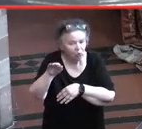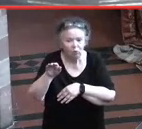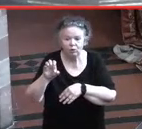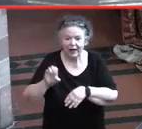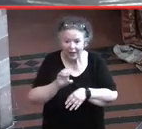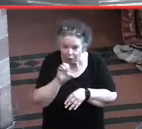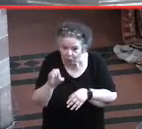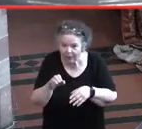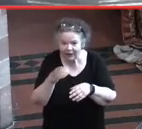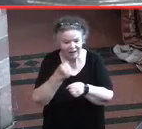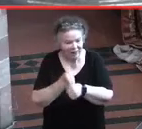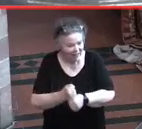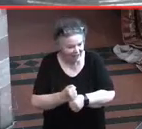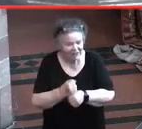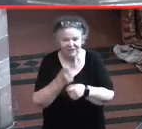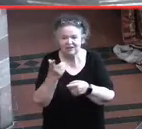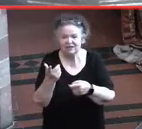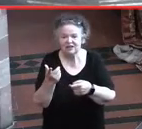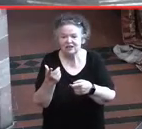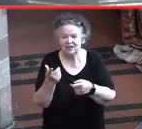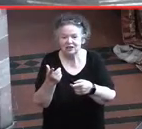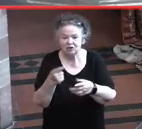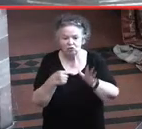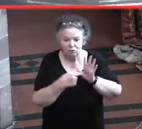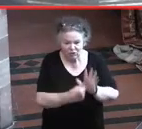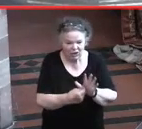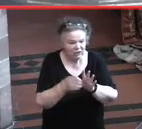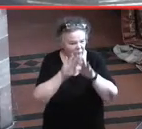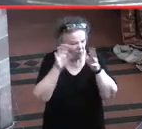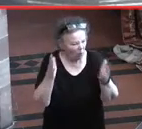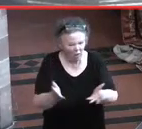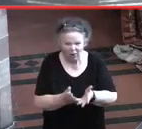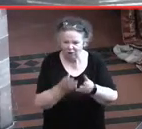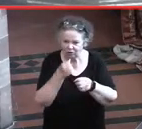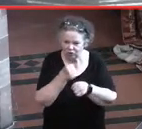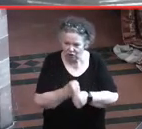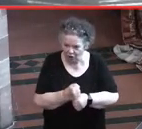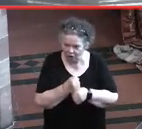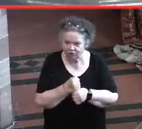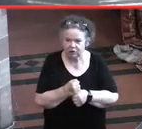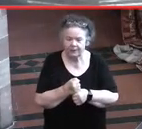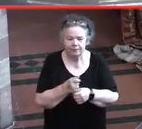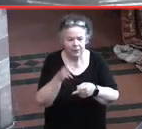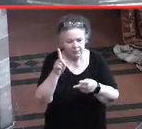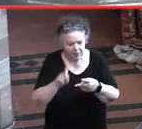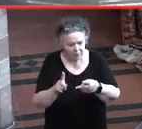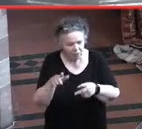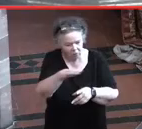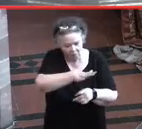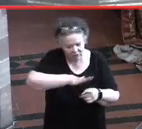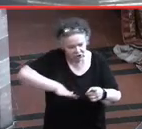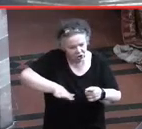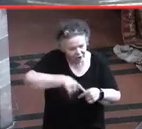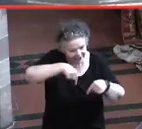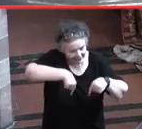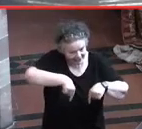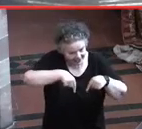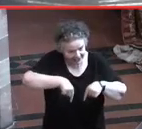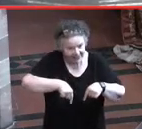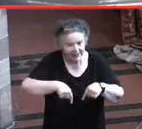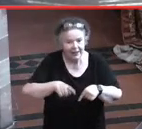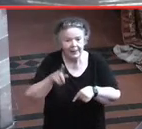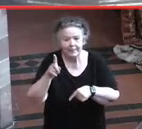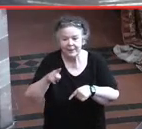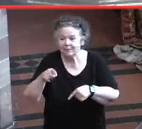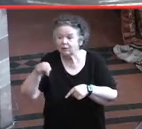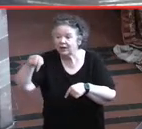ecumenical guests and representatives from the World Church, people from the local circuit and people from here at